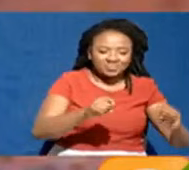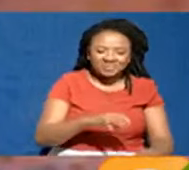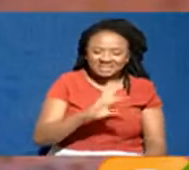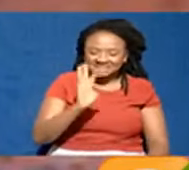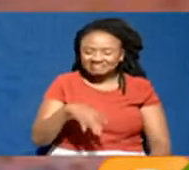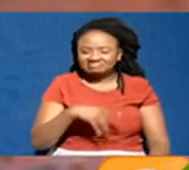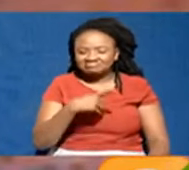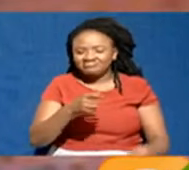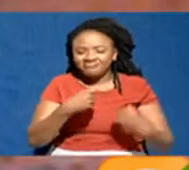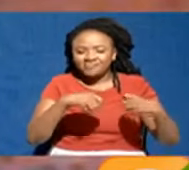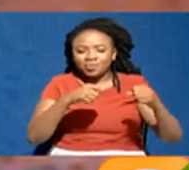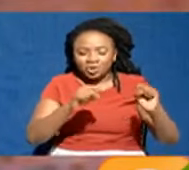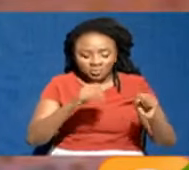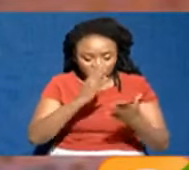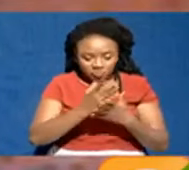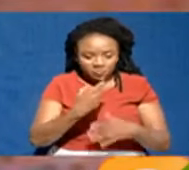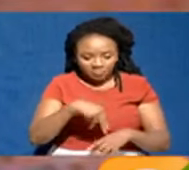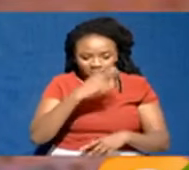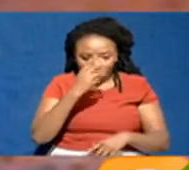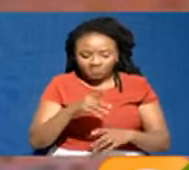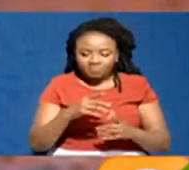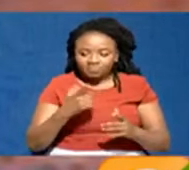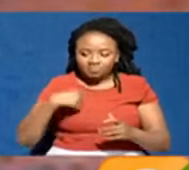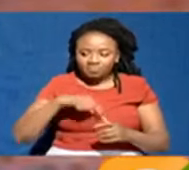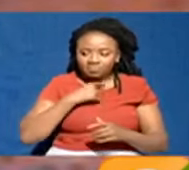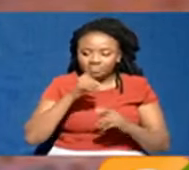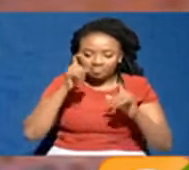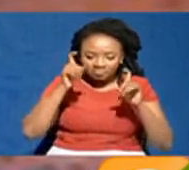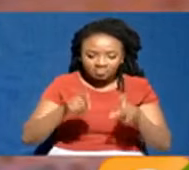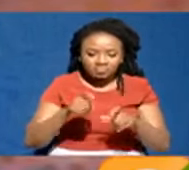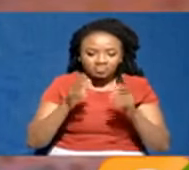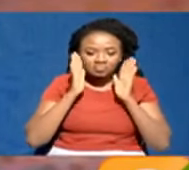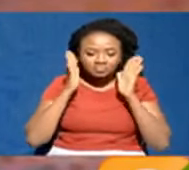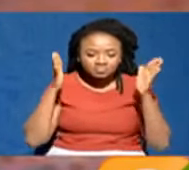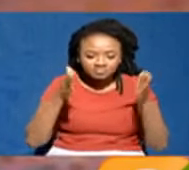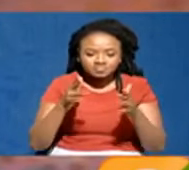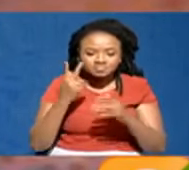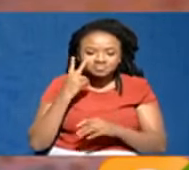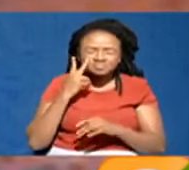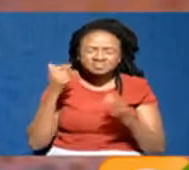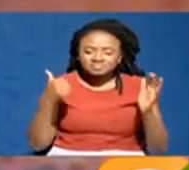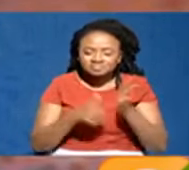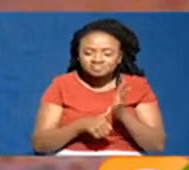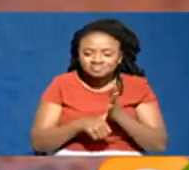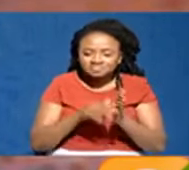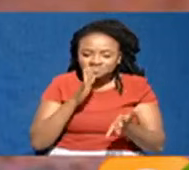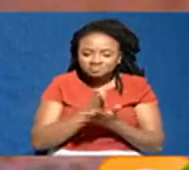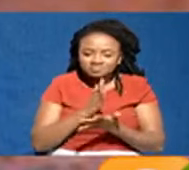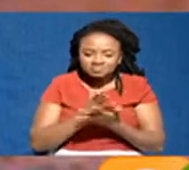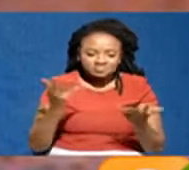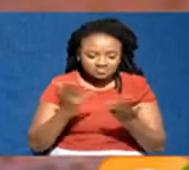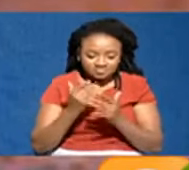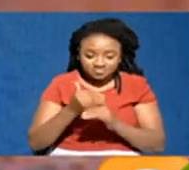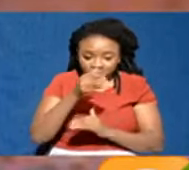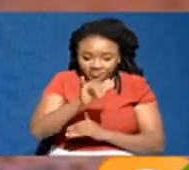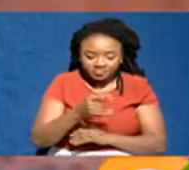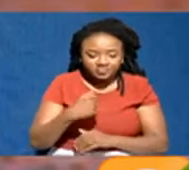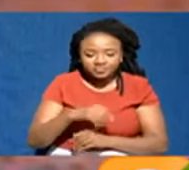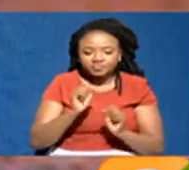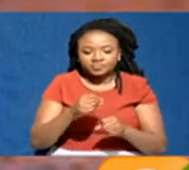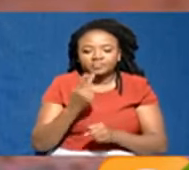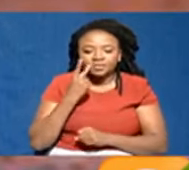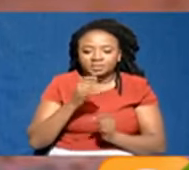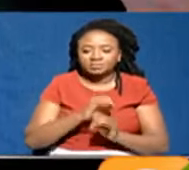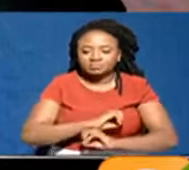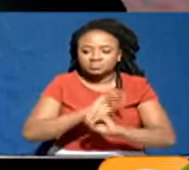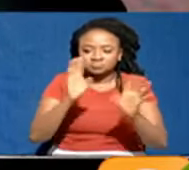anyway, so they rank highly. So let's focus on what is the issue, and that way we will begin to see some changes. Oh, certainly,